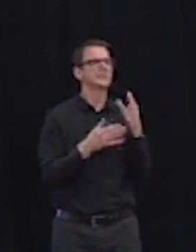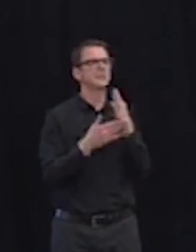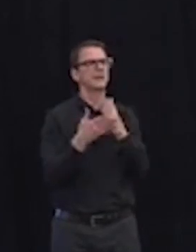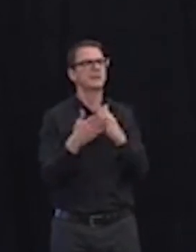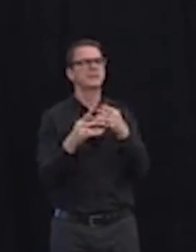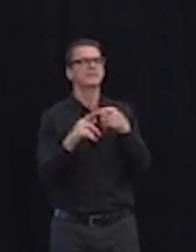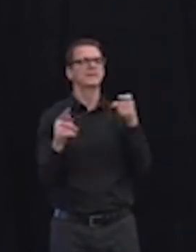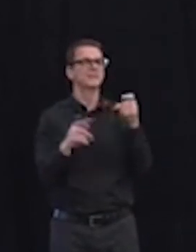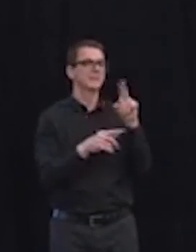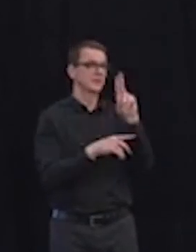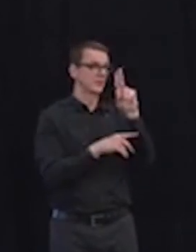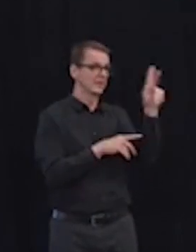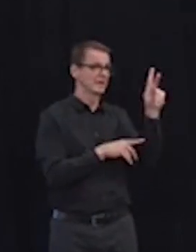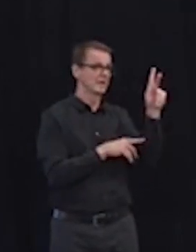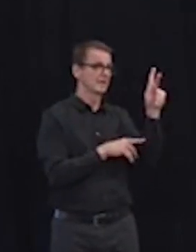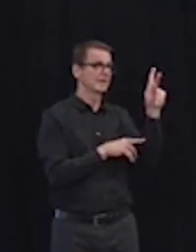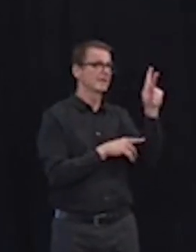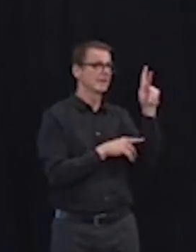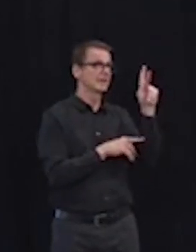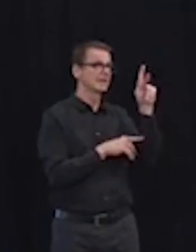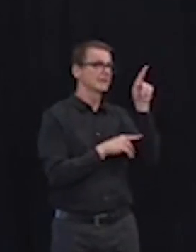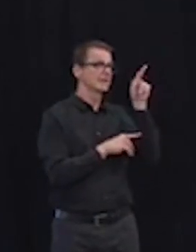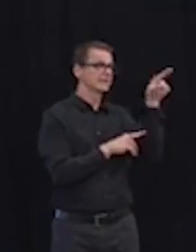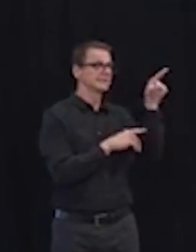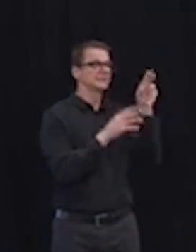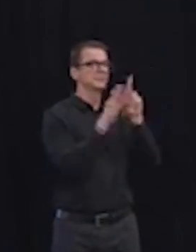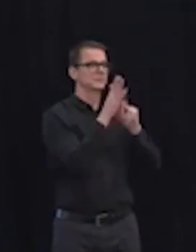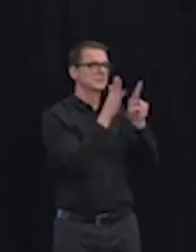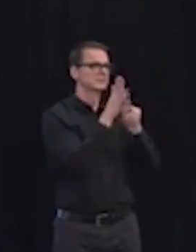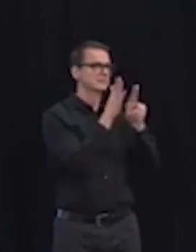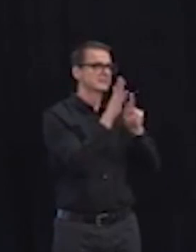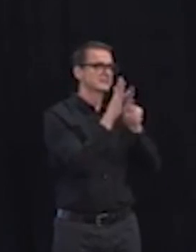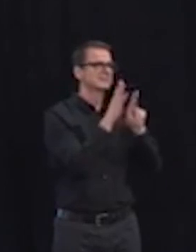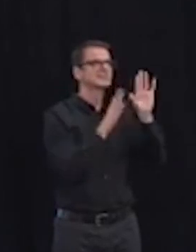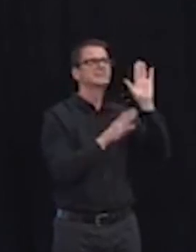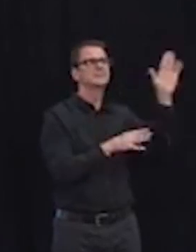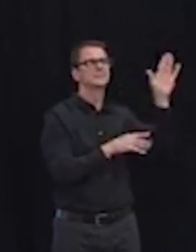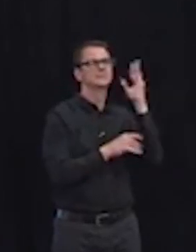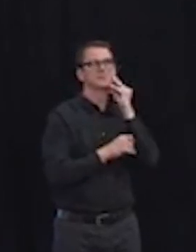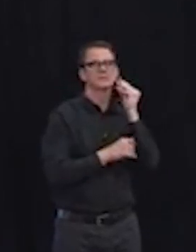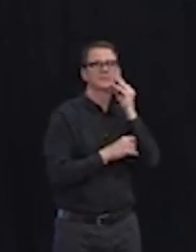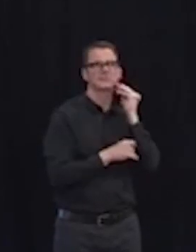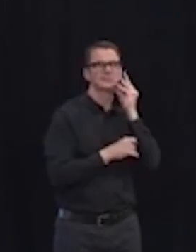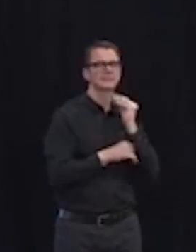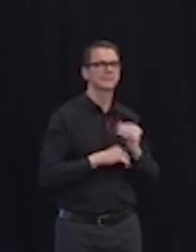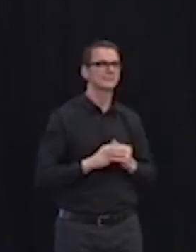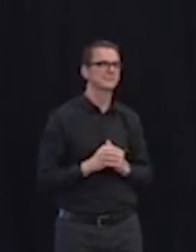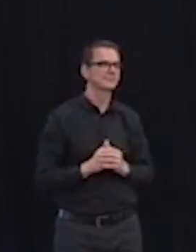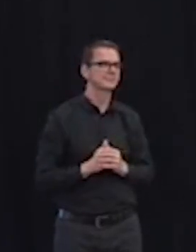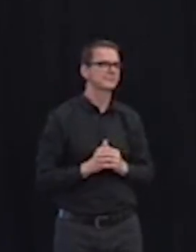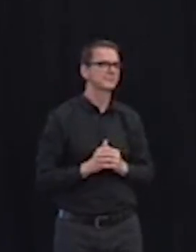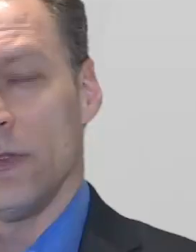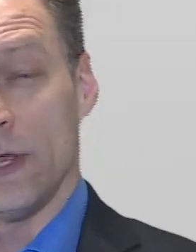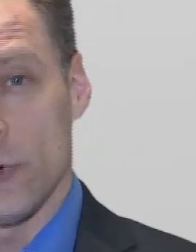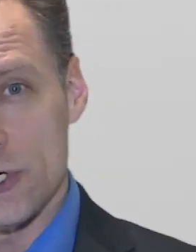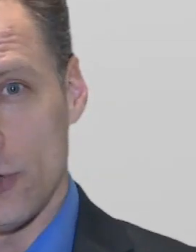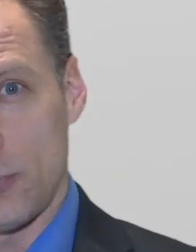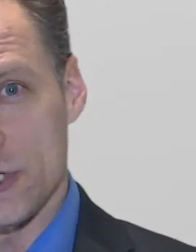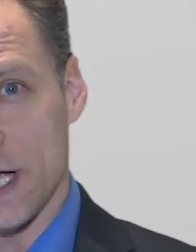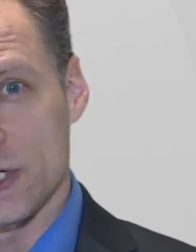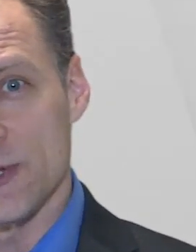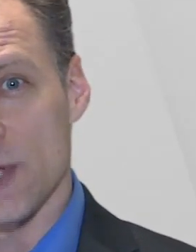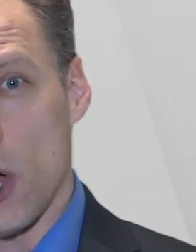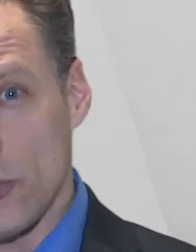epidemiologists, economists, and others who developed the model needed some kind of baseline upon which to base it. The